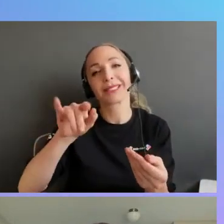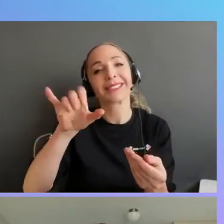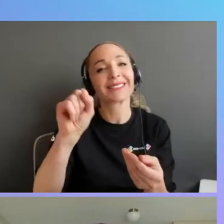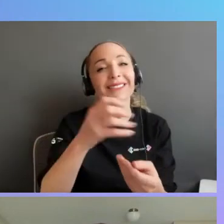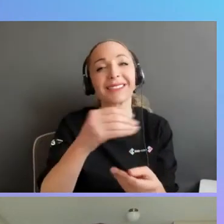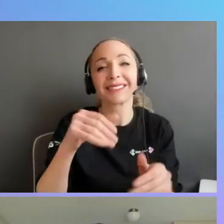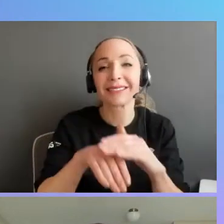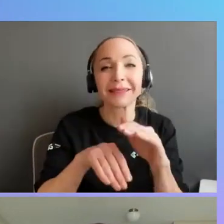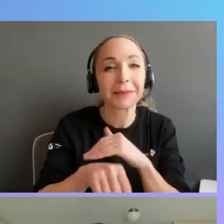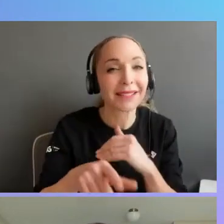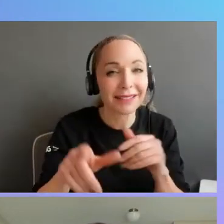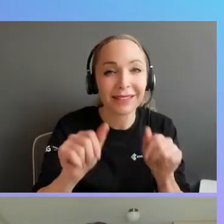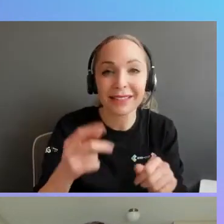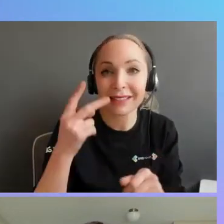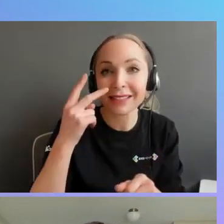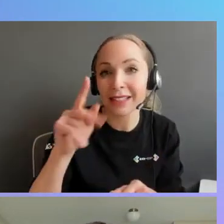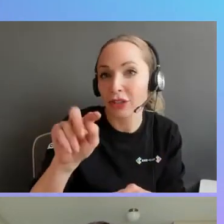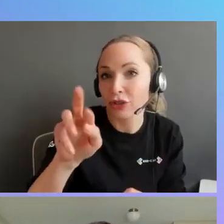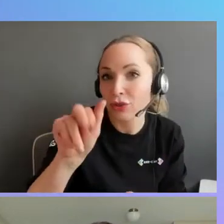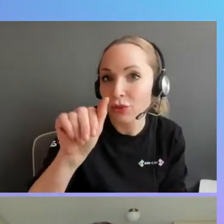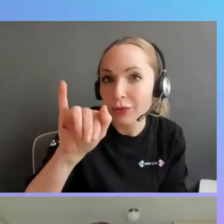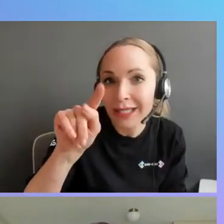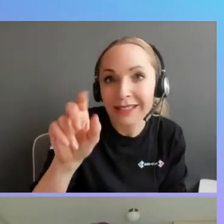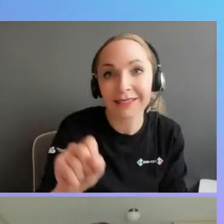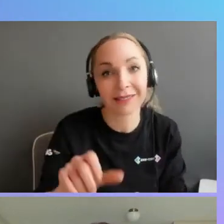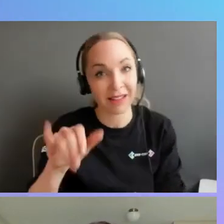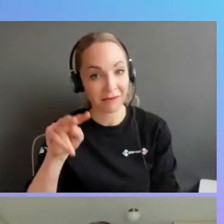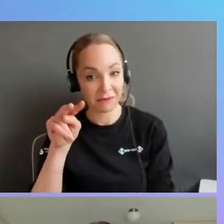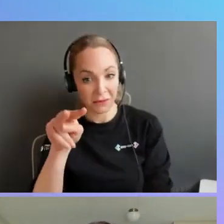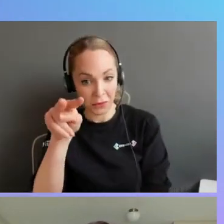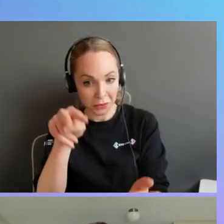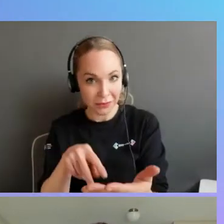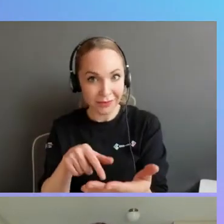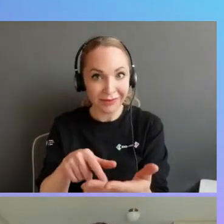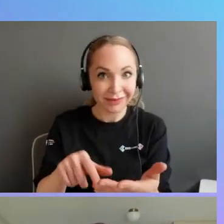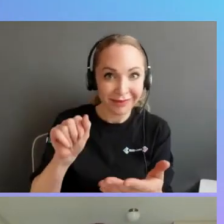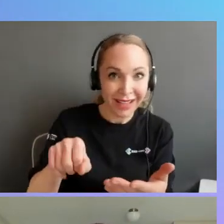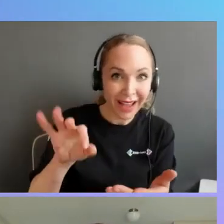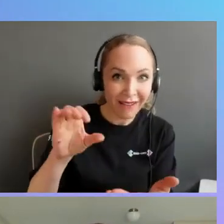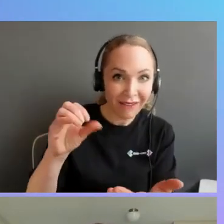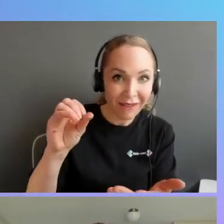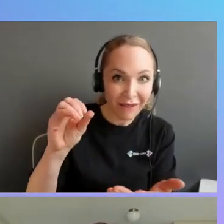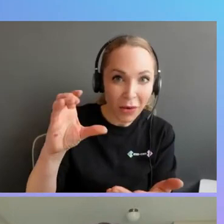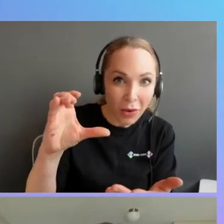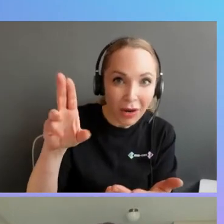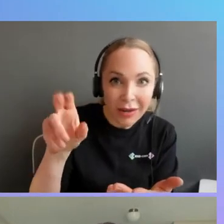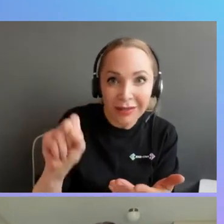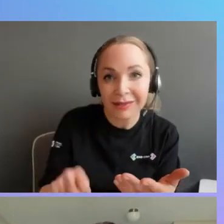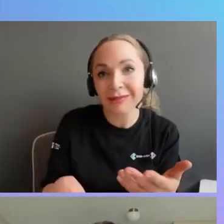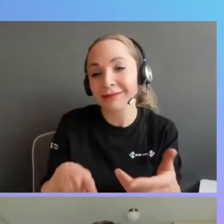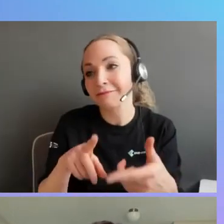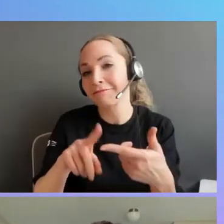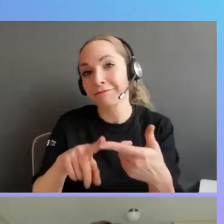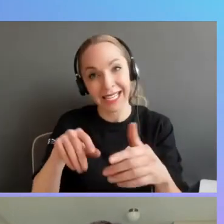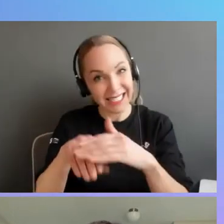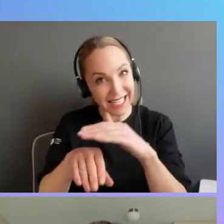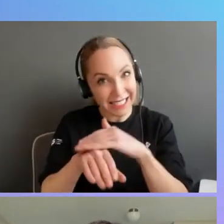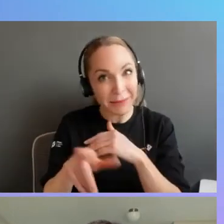So things like accessibility traits, is the view accessibility focusable? Is it an accessibility element? We